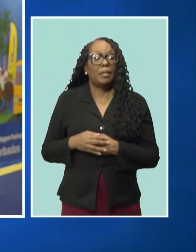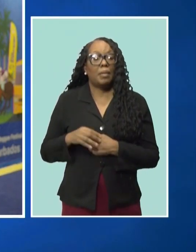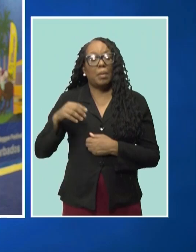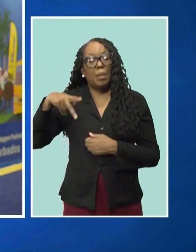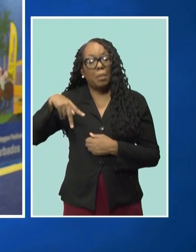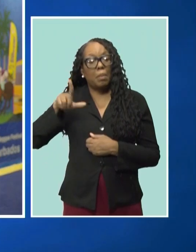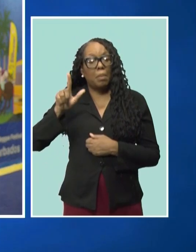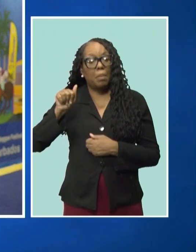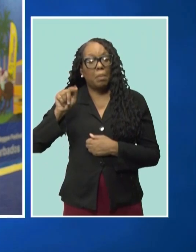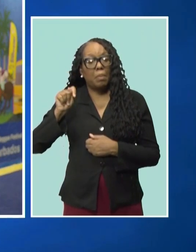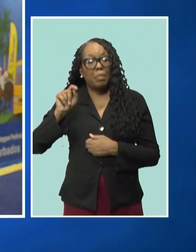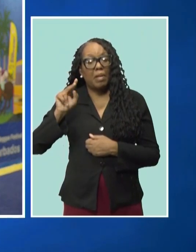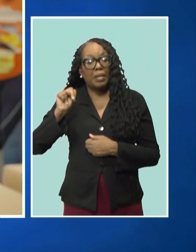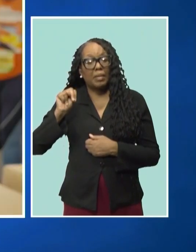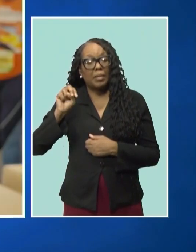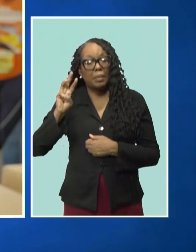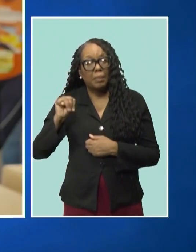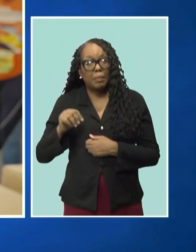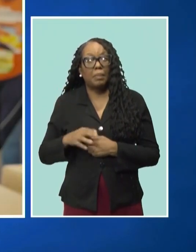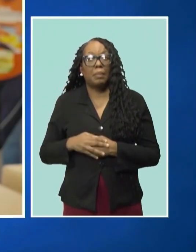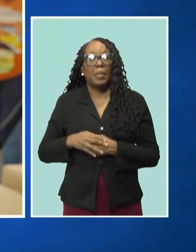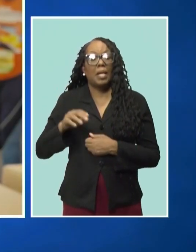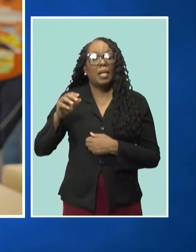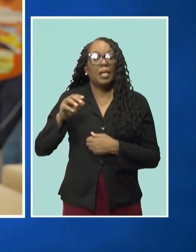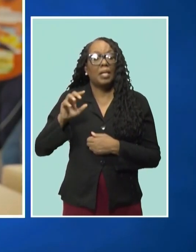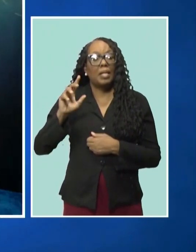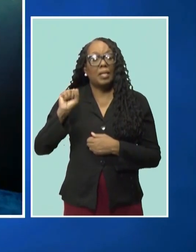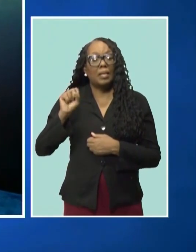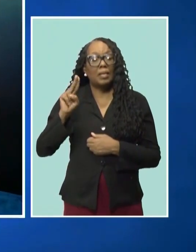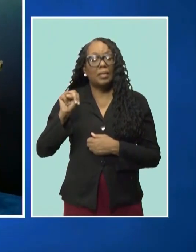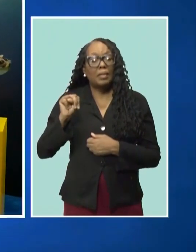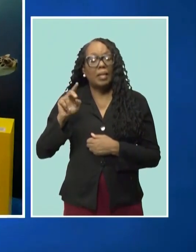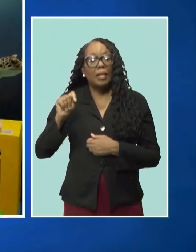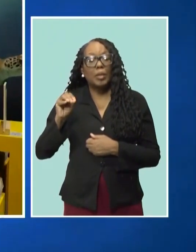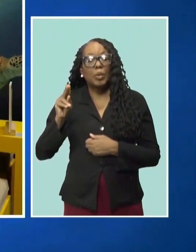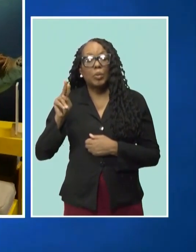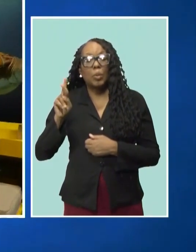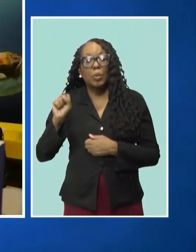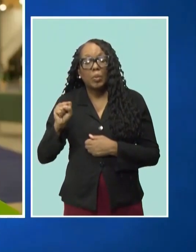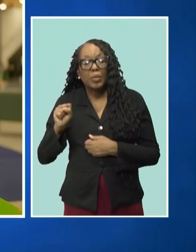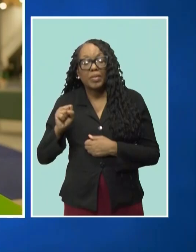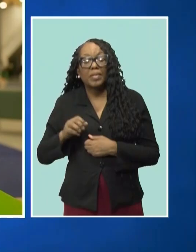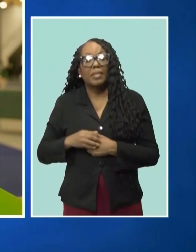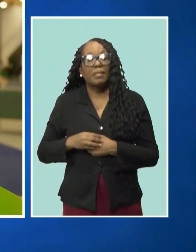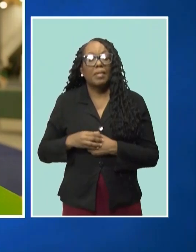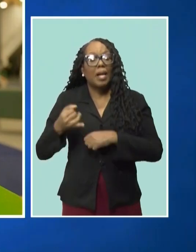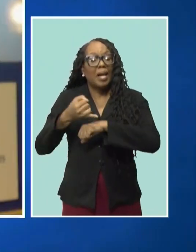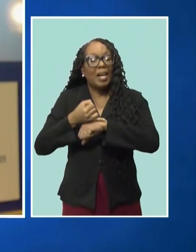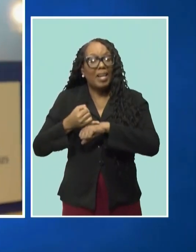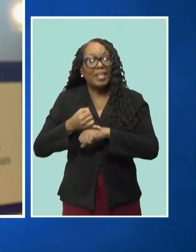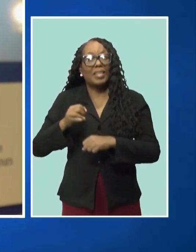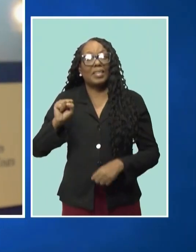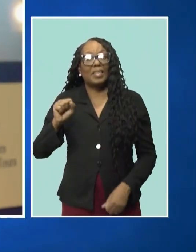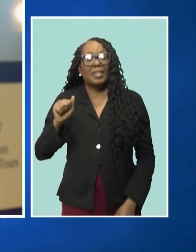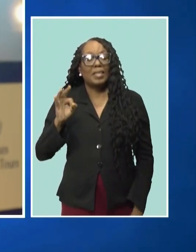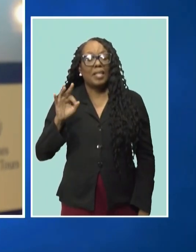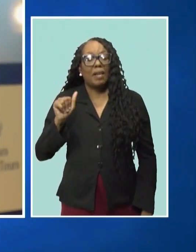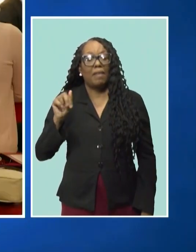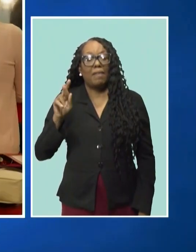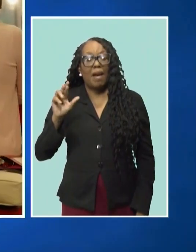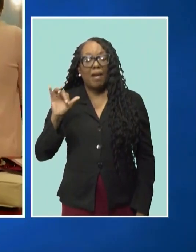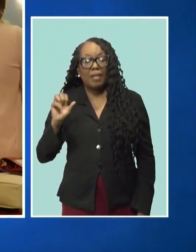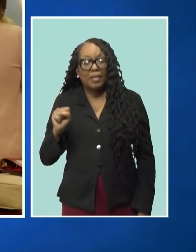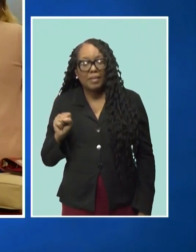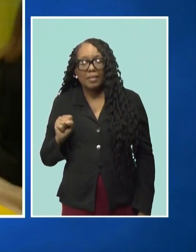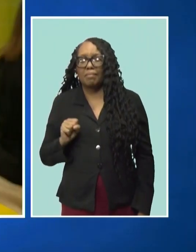Port Agency. We have Suntours Barbados and Island Safari. We also have